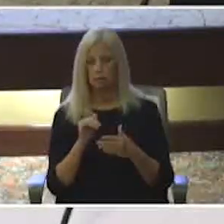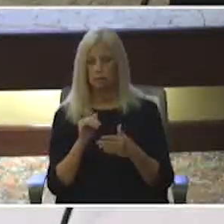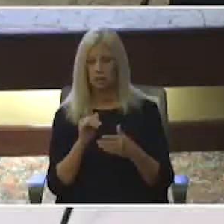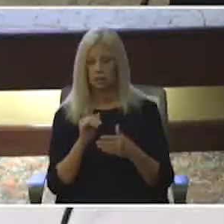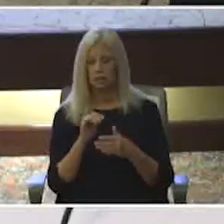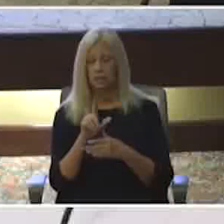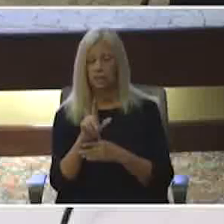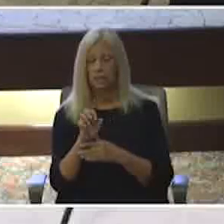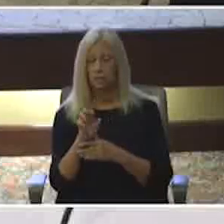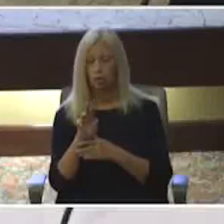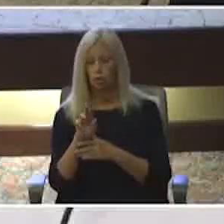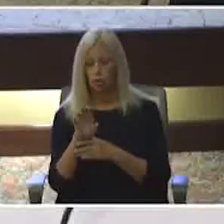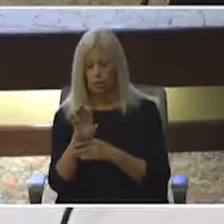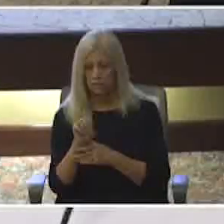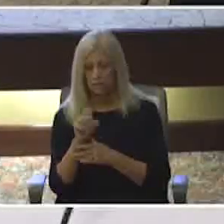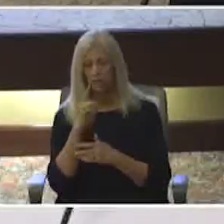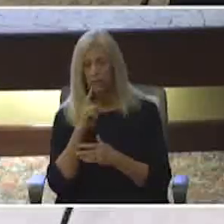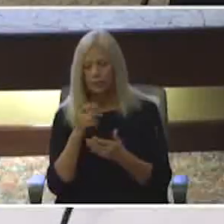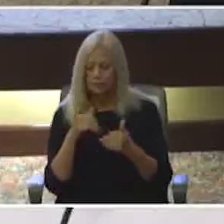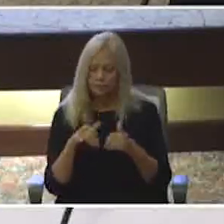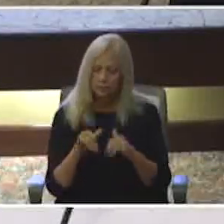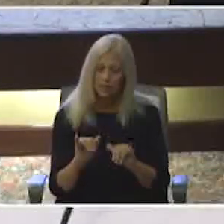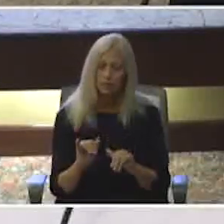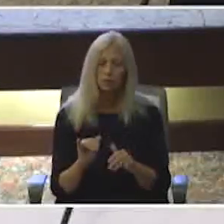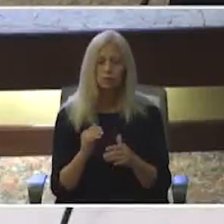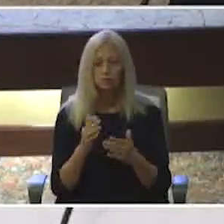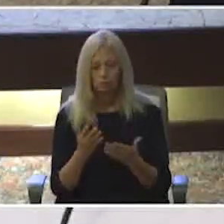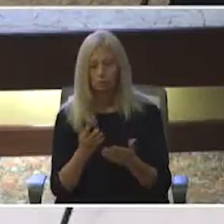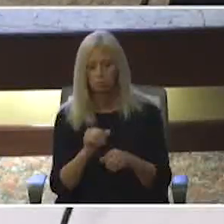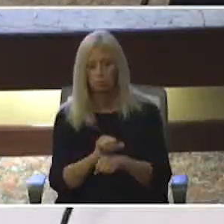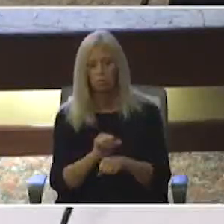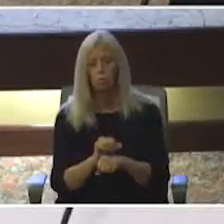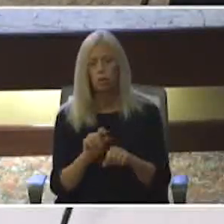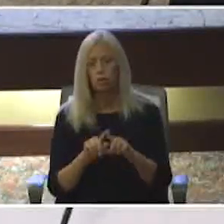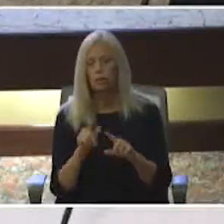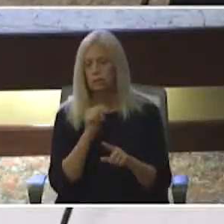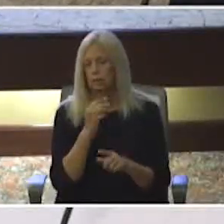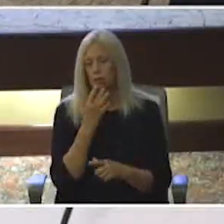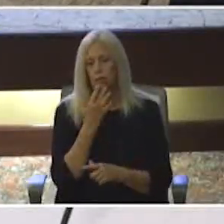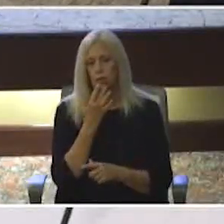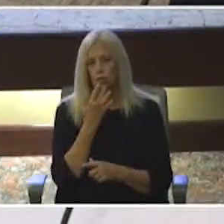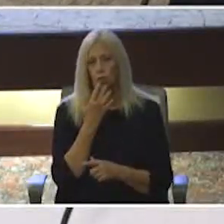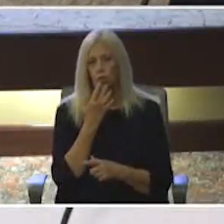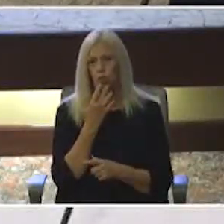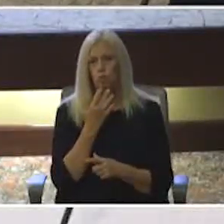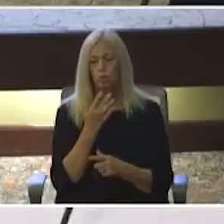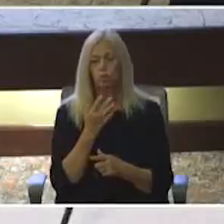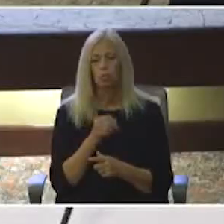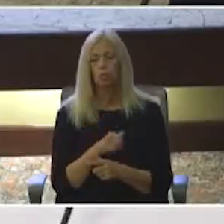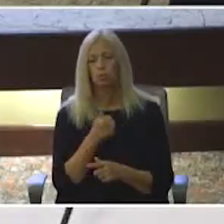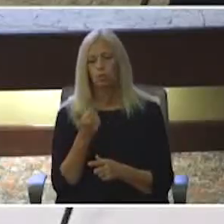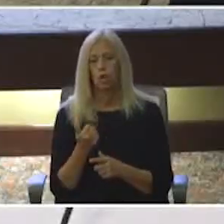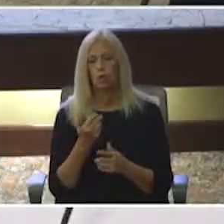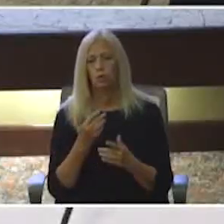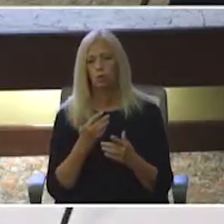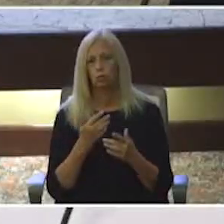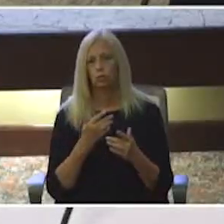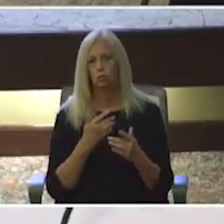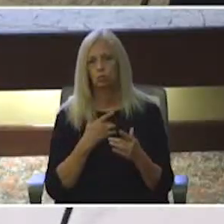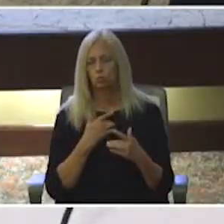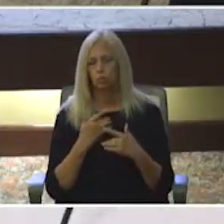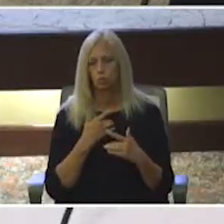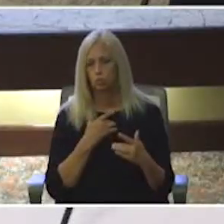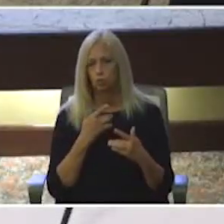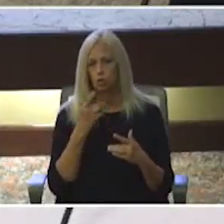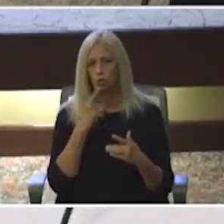things. I still think it's functional now, but it's not preferred. There's some O&M concerns that Parks and Rec has, but I think